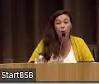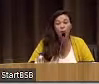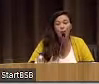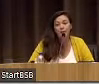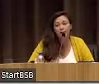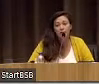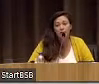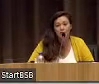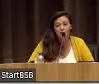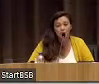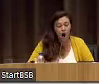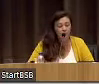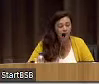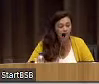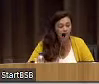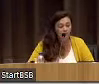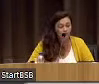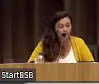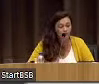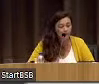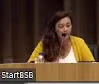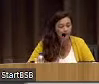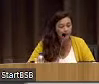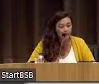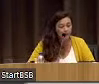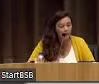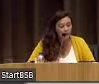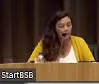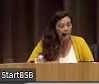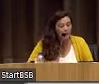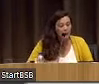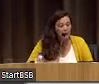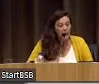2,500 basic primary healthcare units.